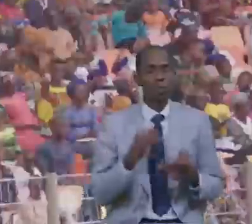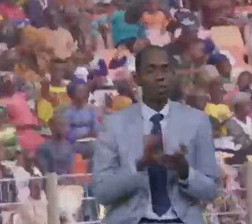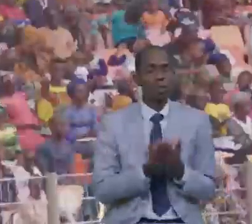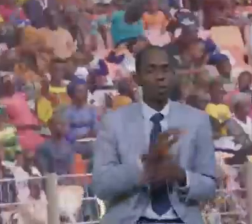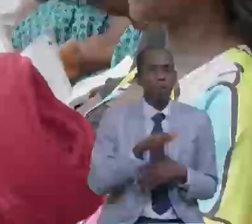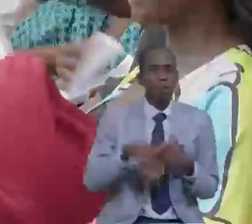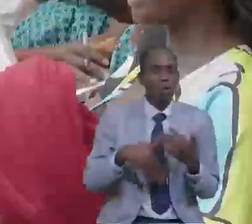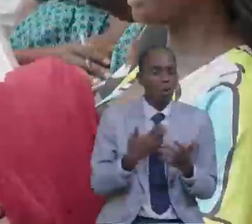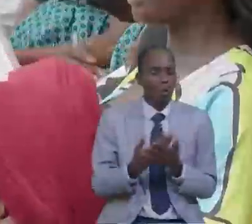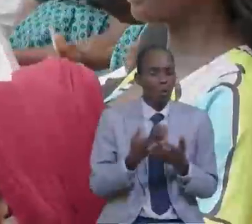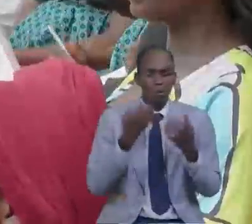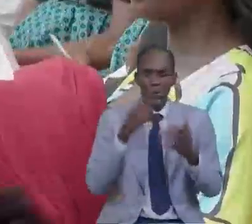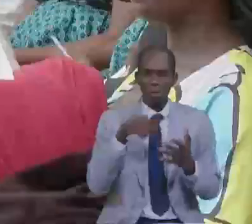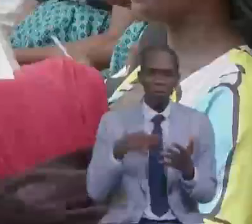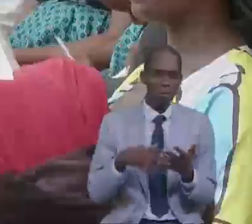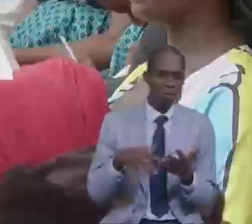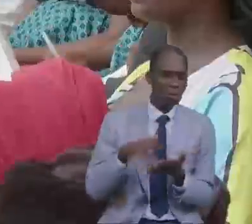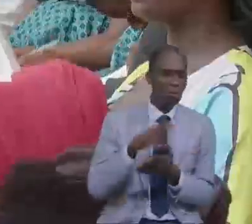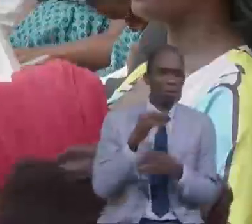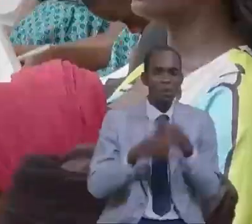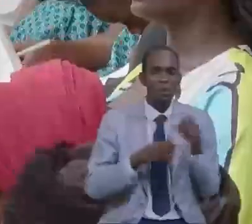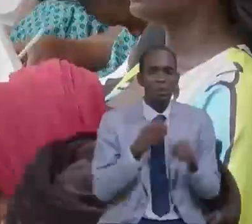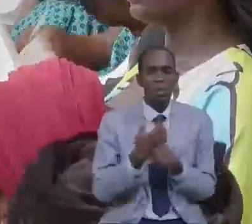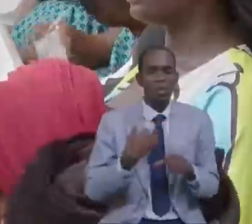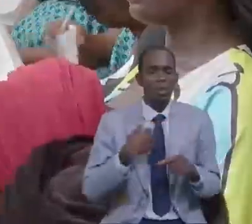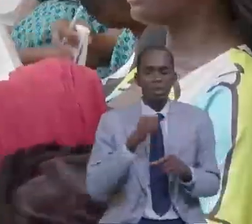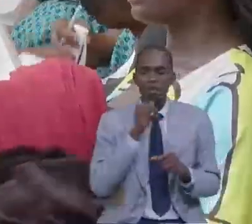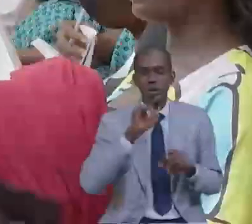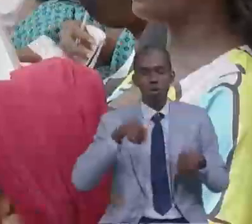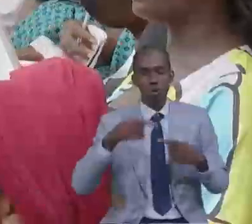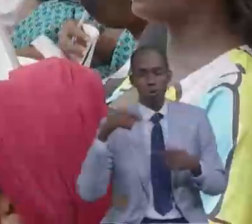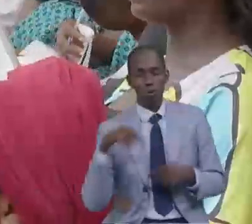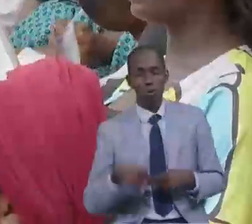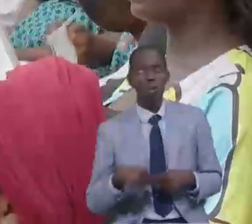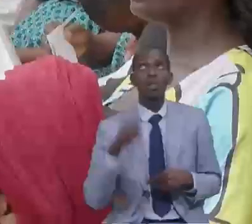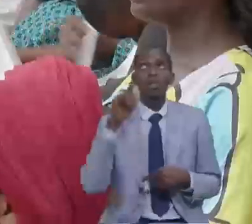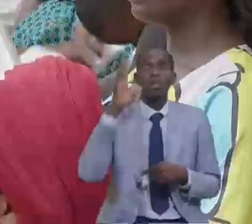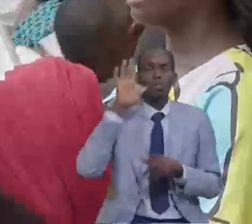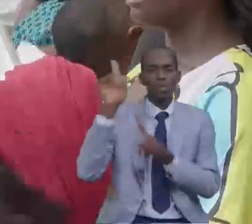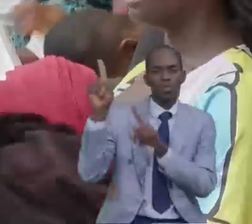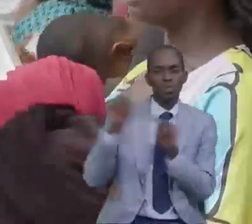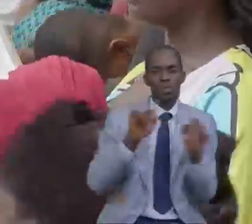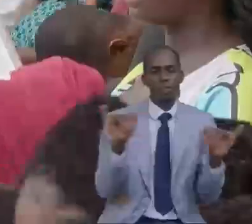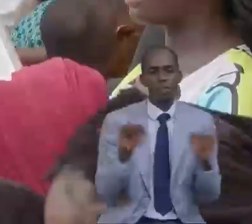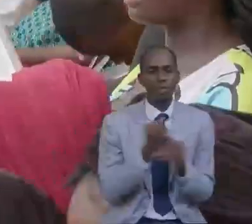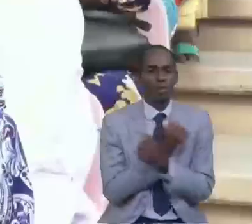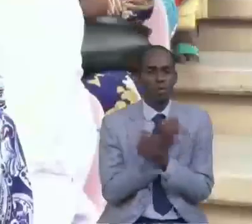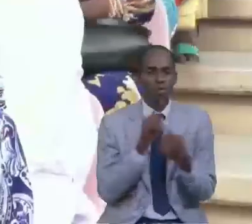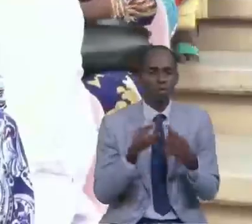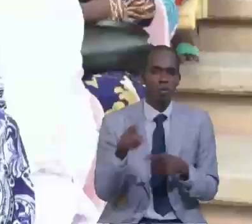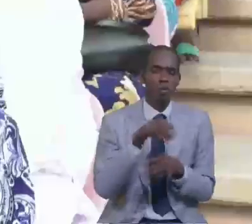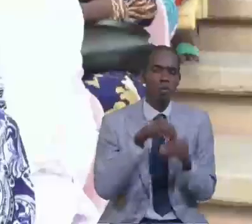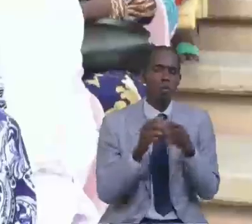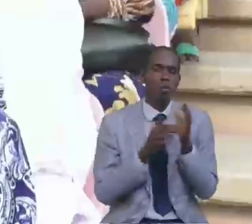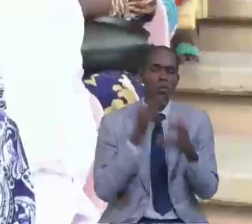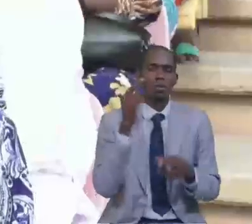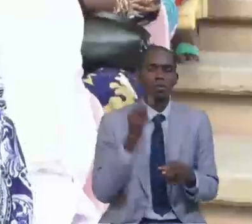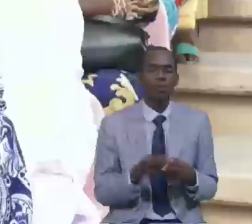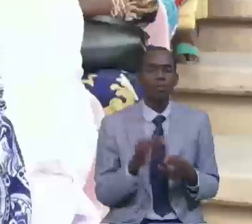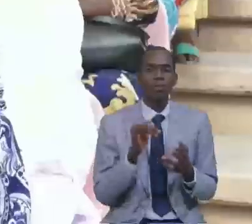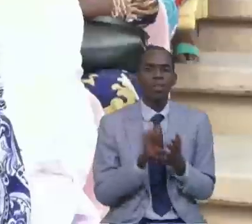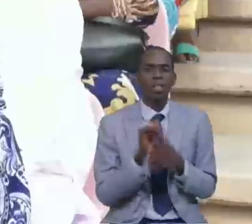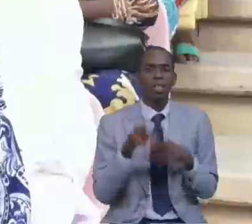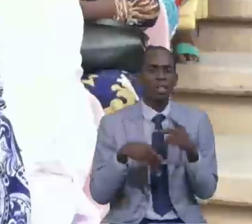love, that kind of passion, that kind of unction, that in this